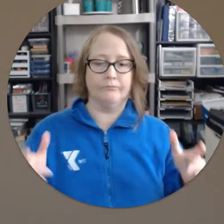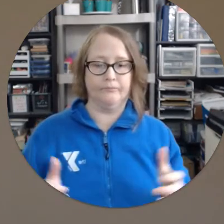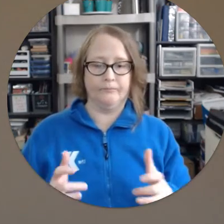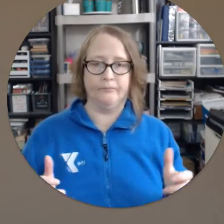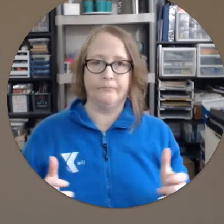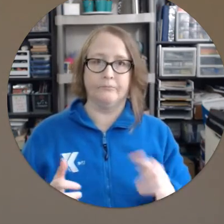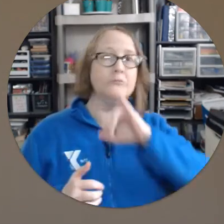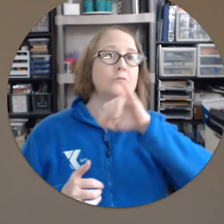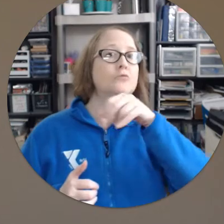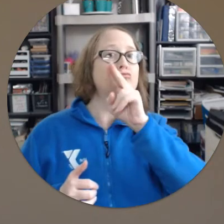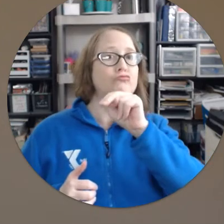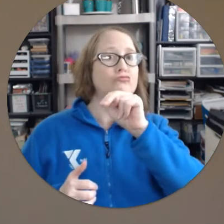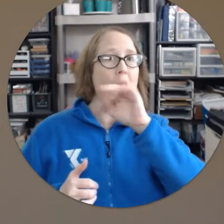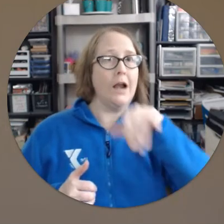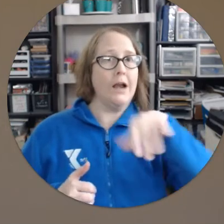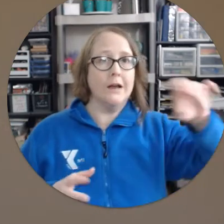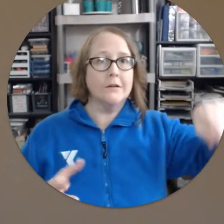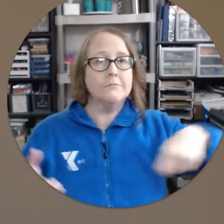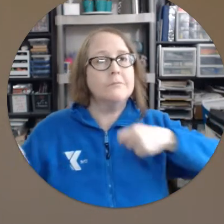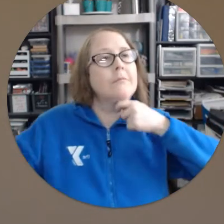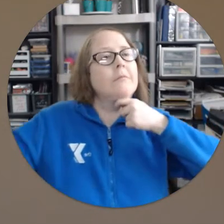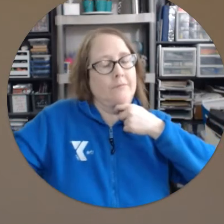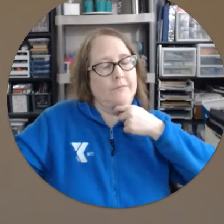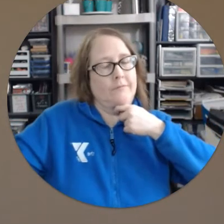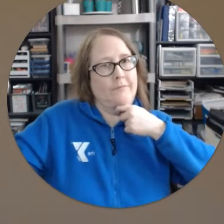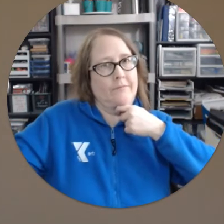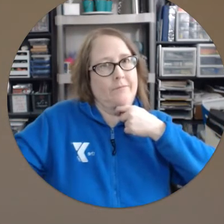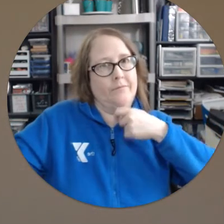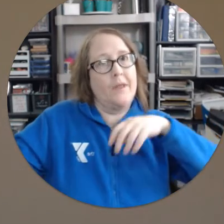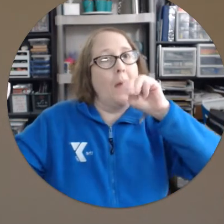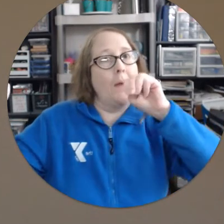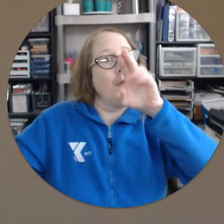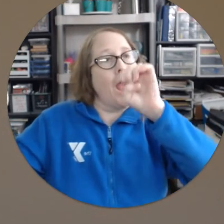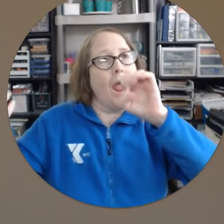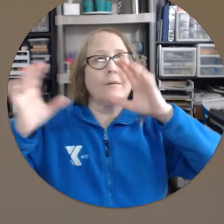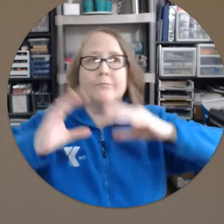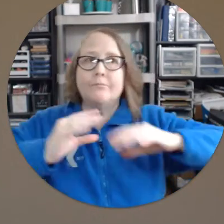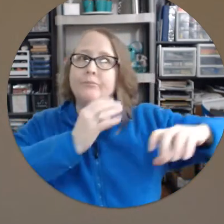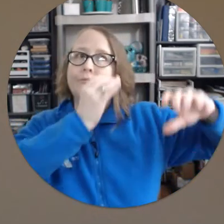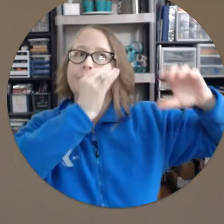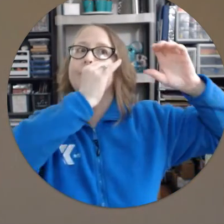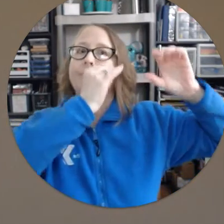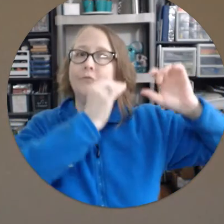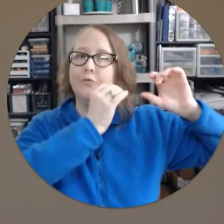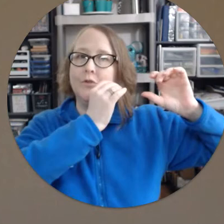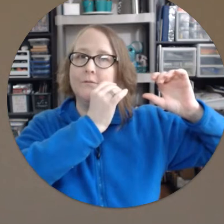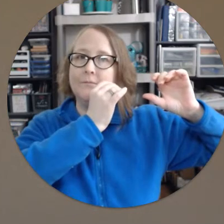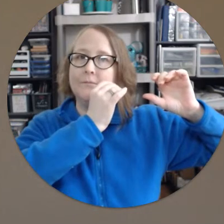tucked her fiddle under her chin. May put her flute up to her mouth.